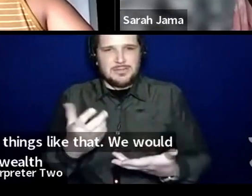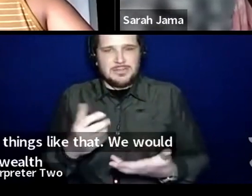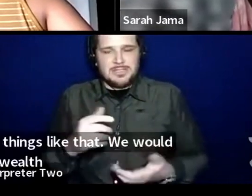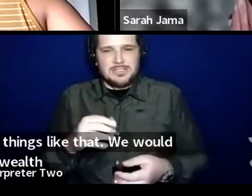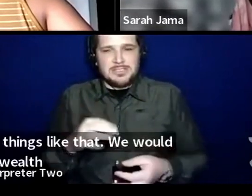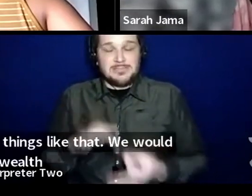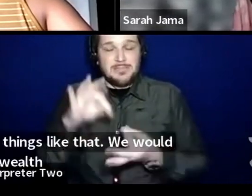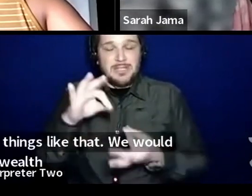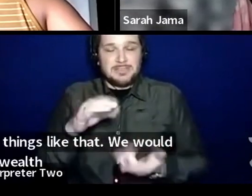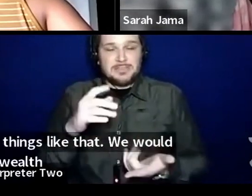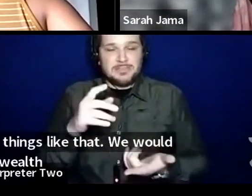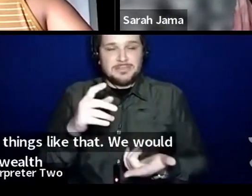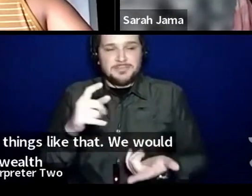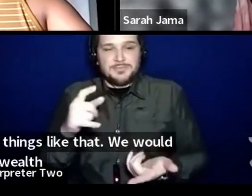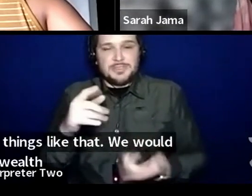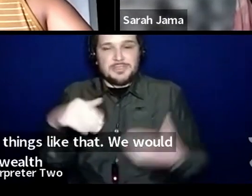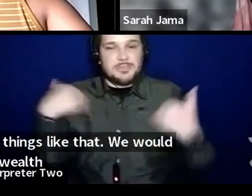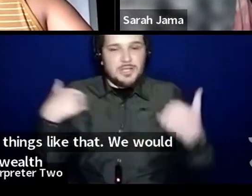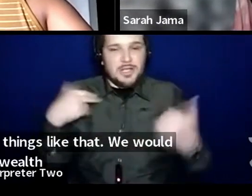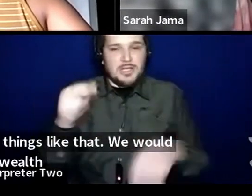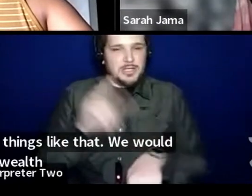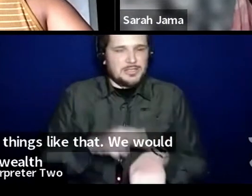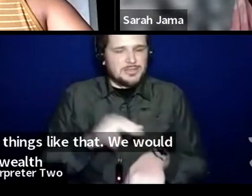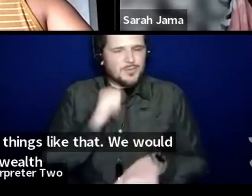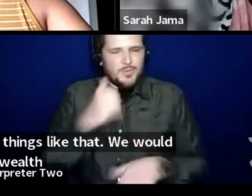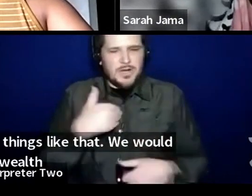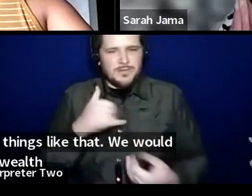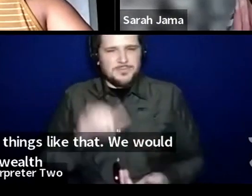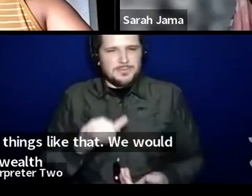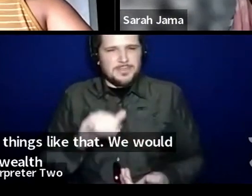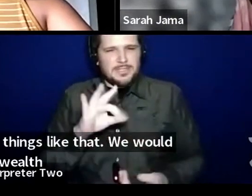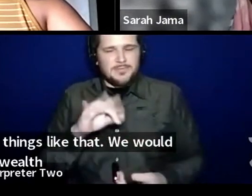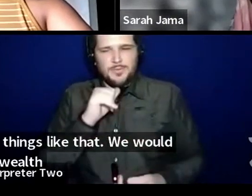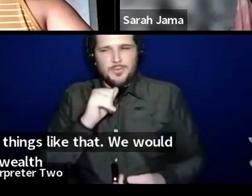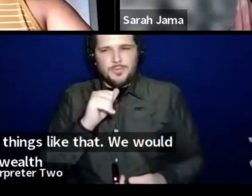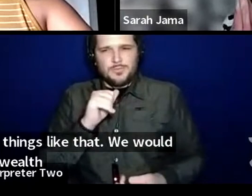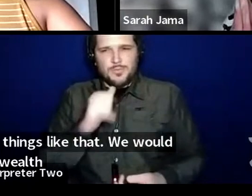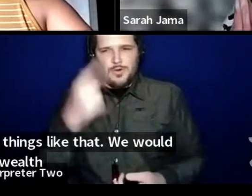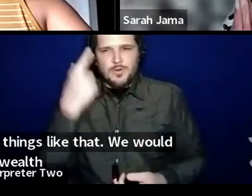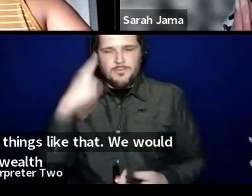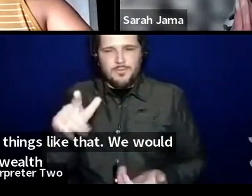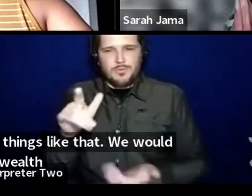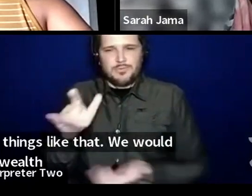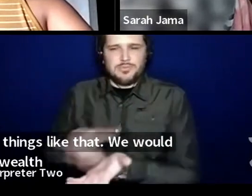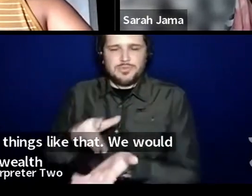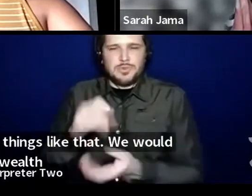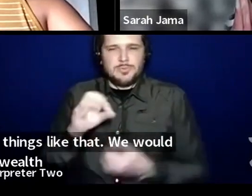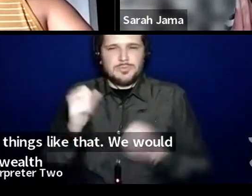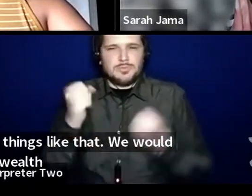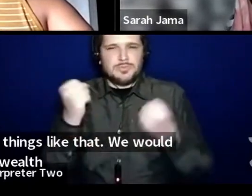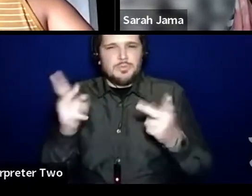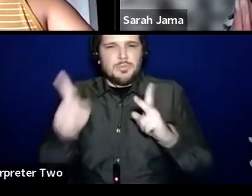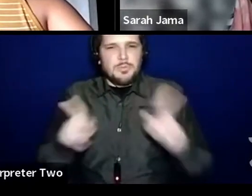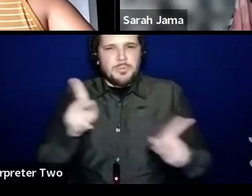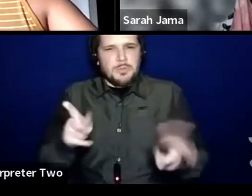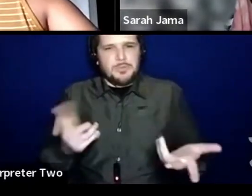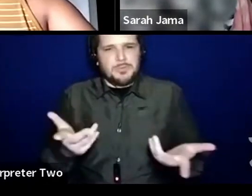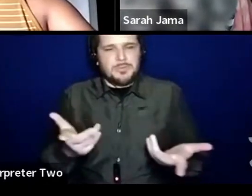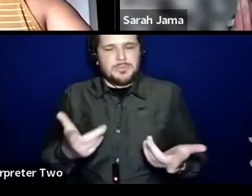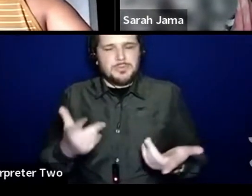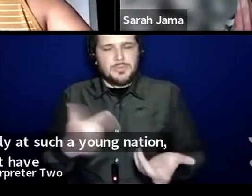young nation. We wouldn't have that if it weren't for the exploitation of so many people. So